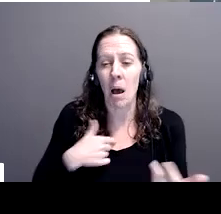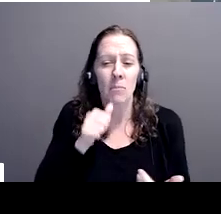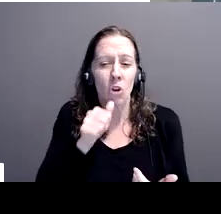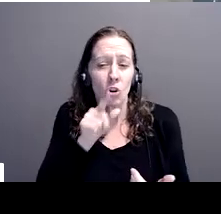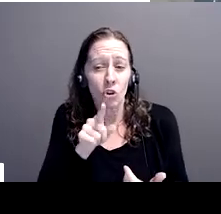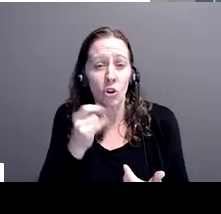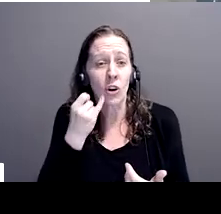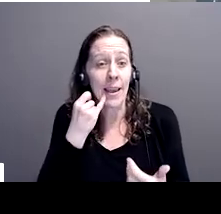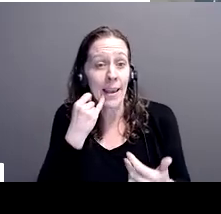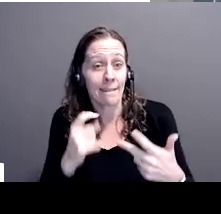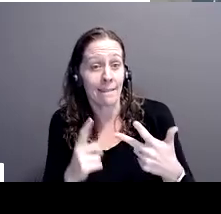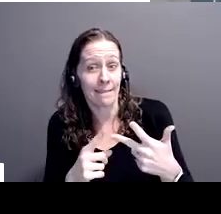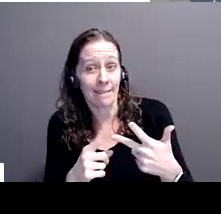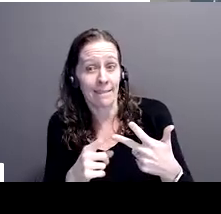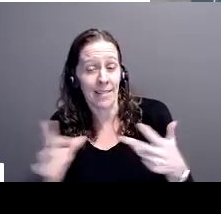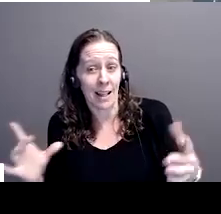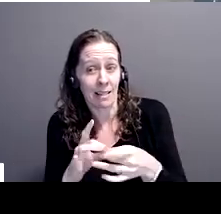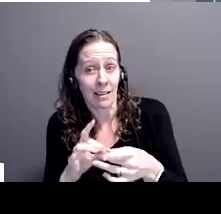campaign, but in January,